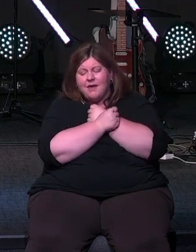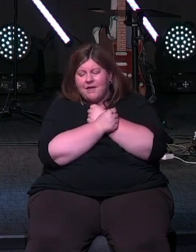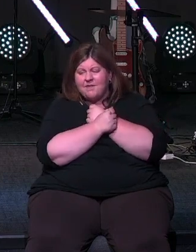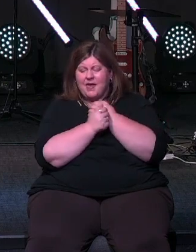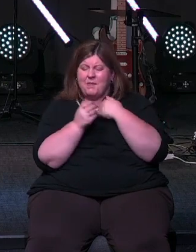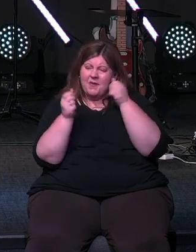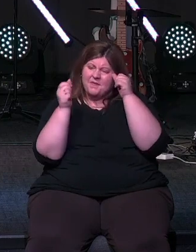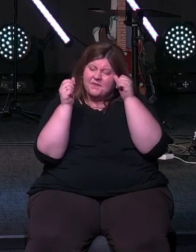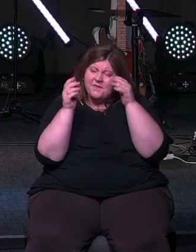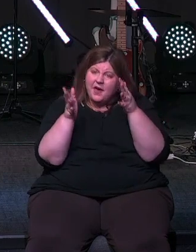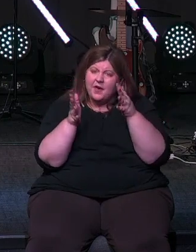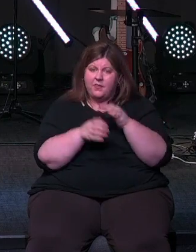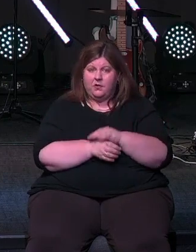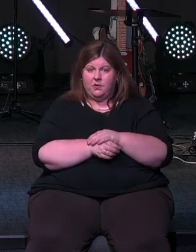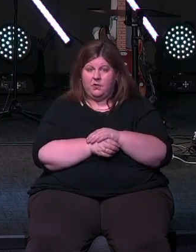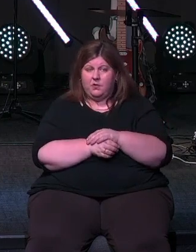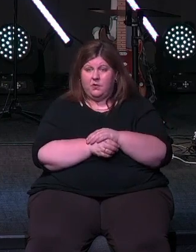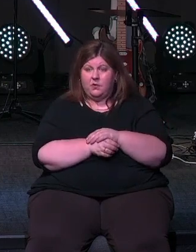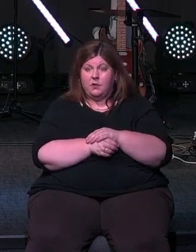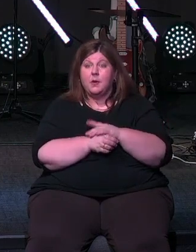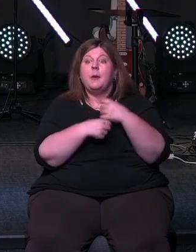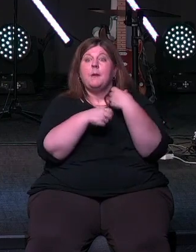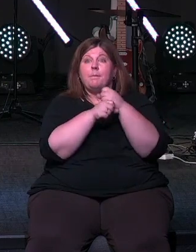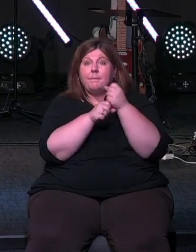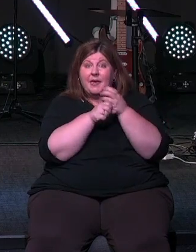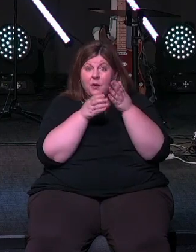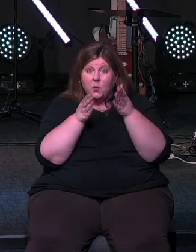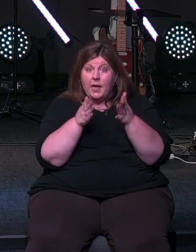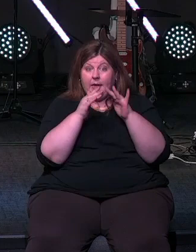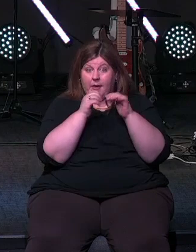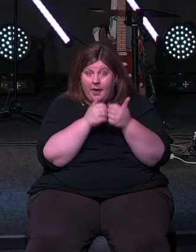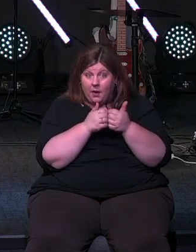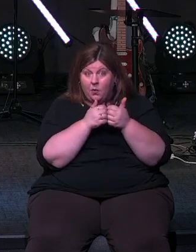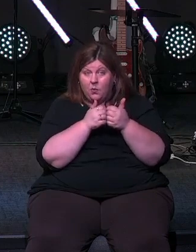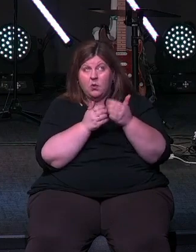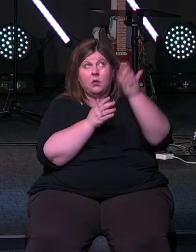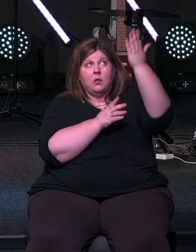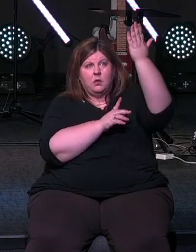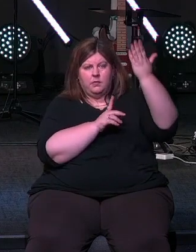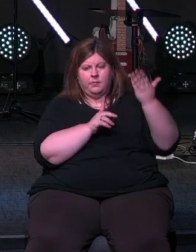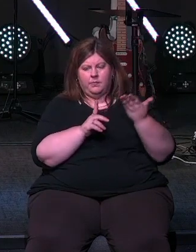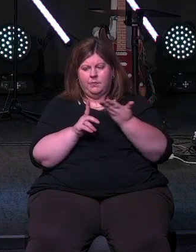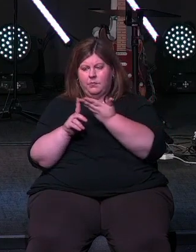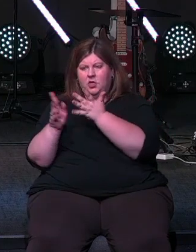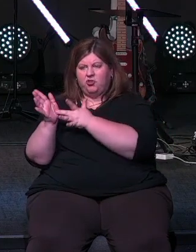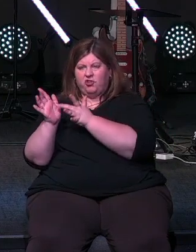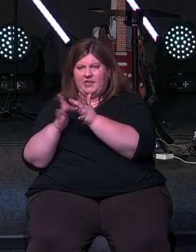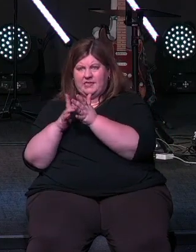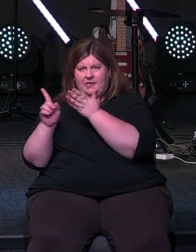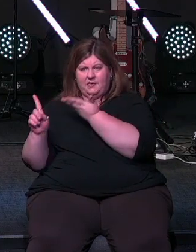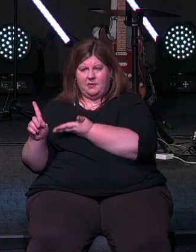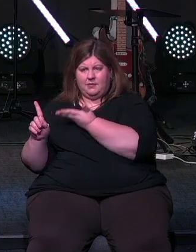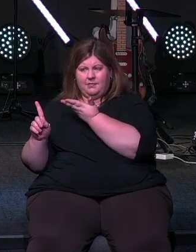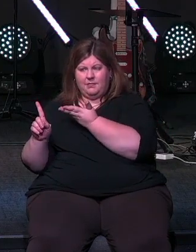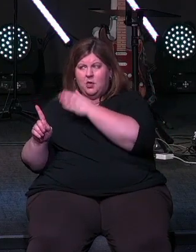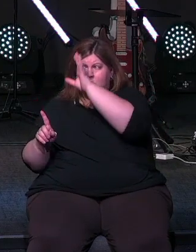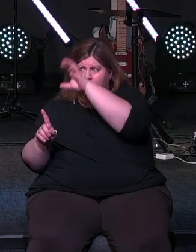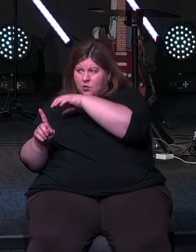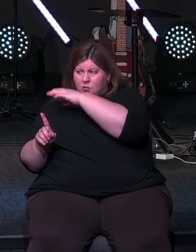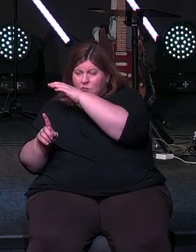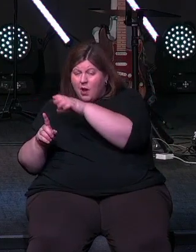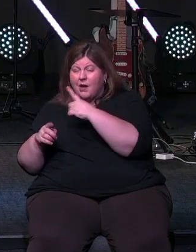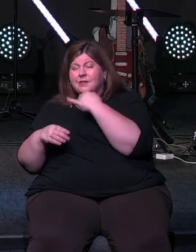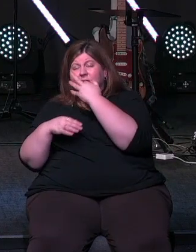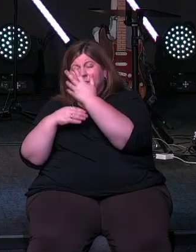God created a way for us to be with him, and it came through the person of Jesus. Jesus' blood on the cross washed